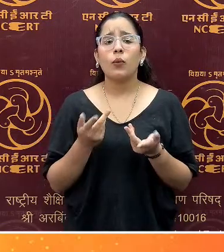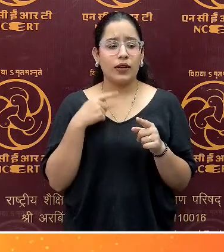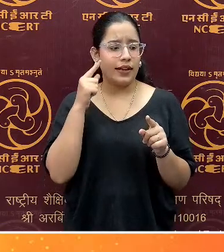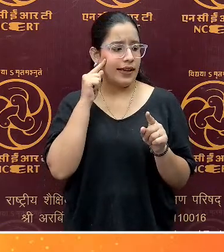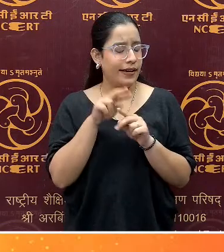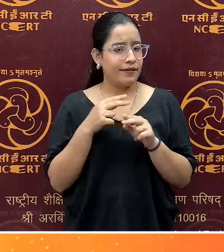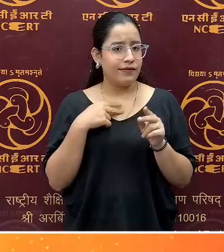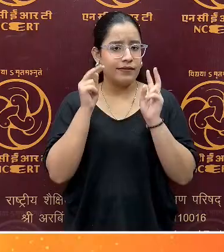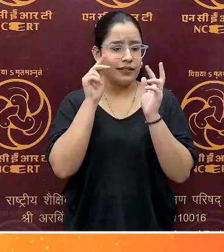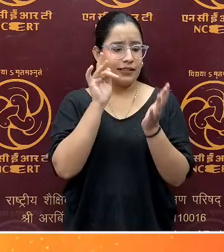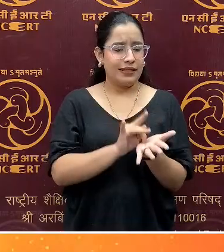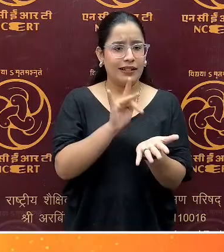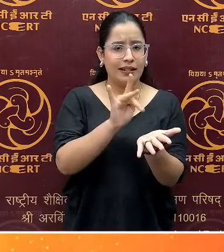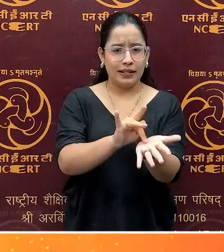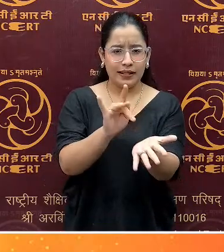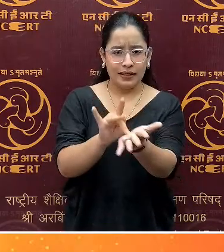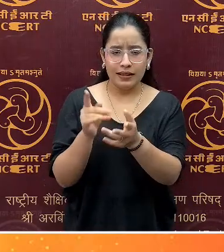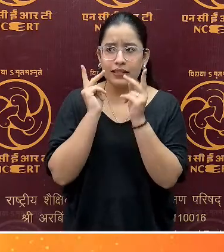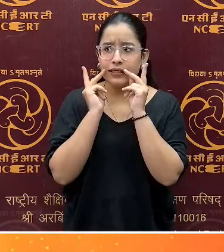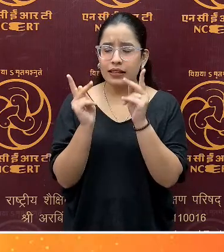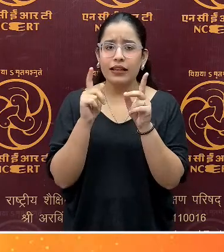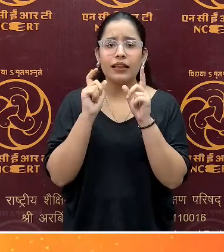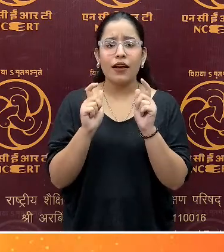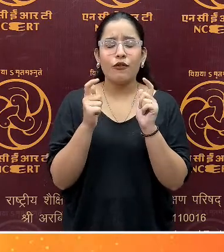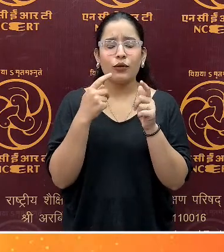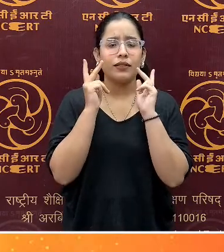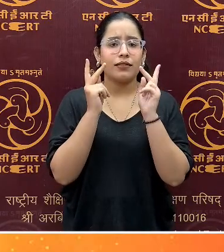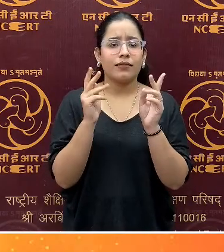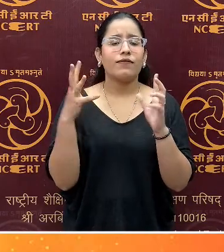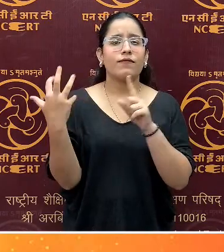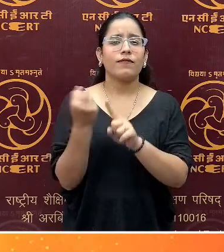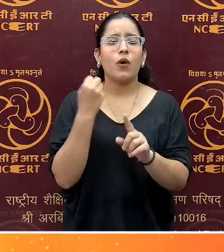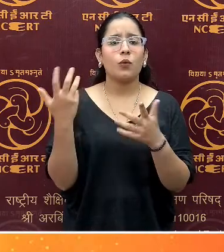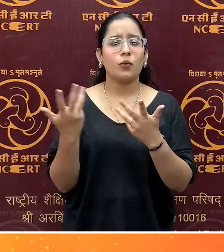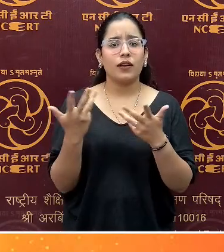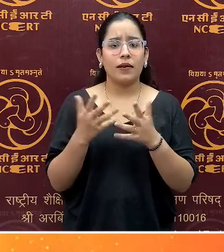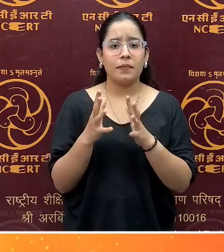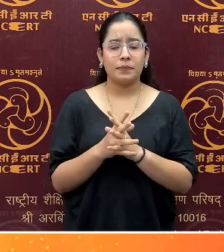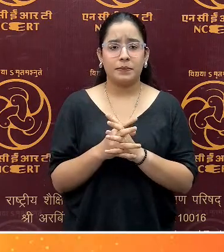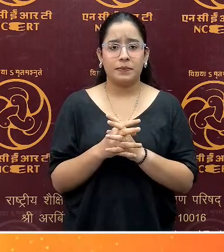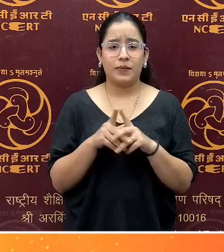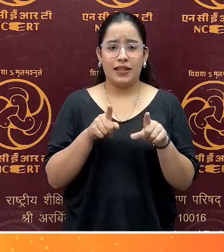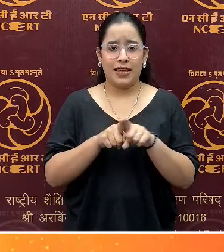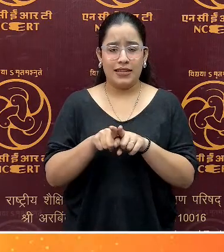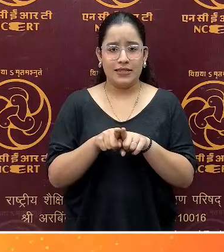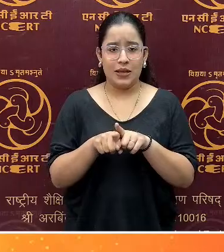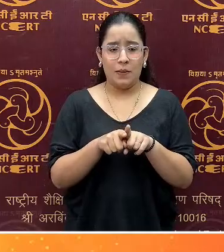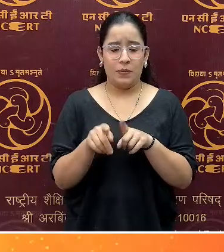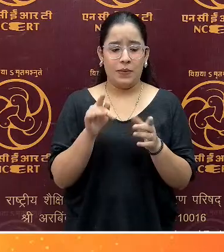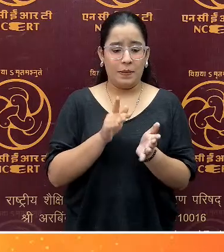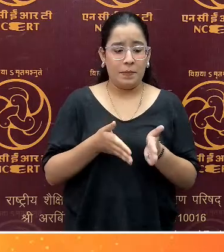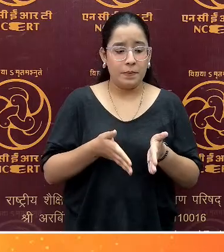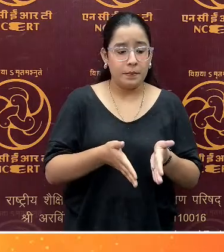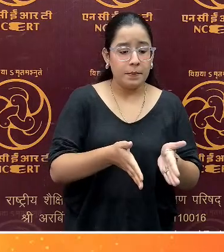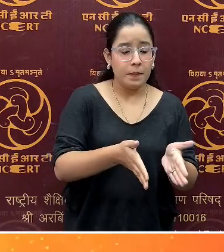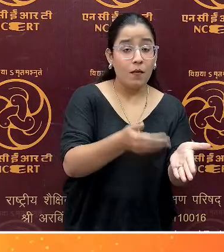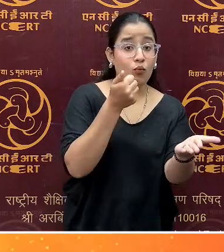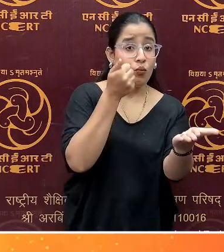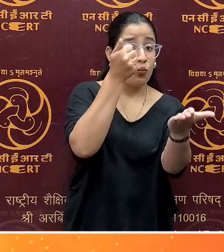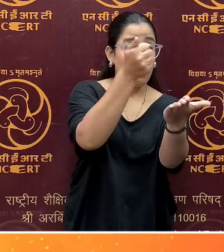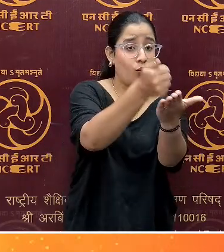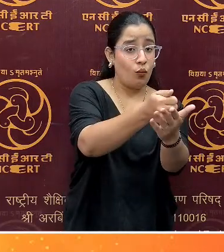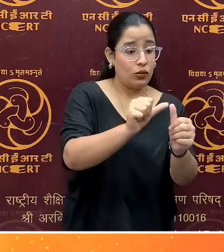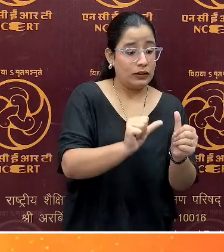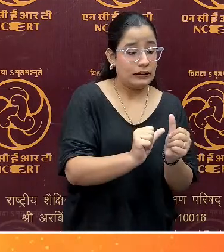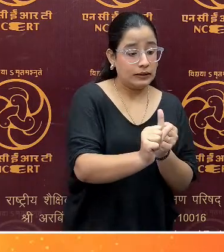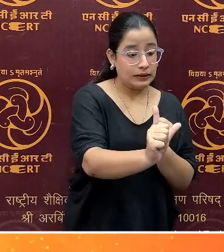coordinate axis carefully, you'll find that that is the way that has been, the path that has been traveled could be